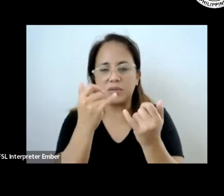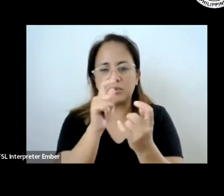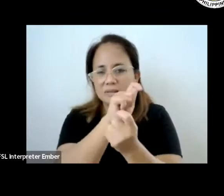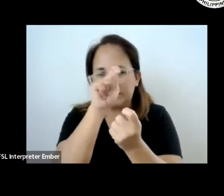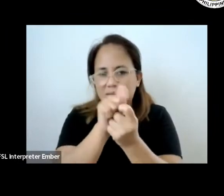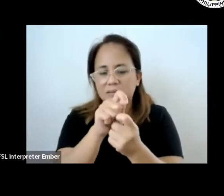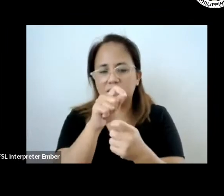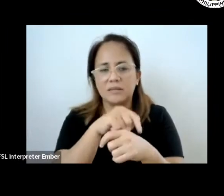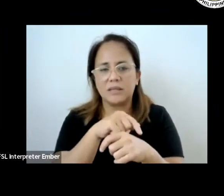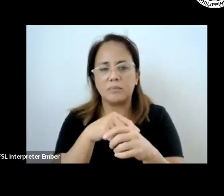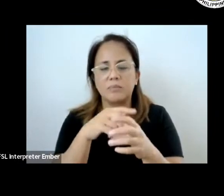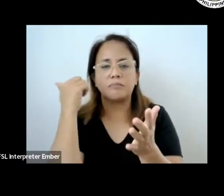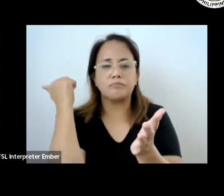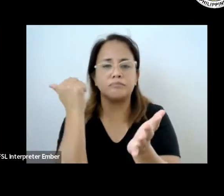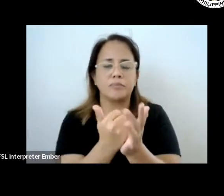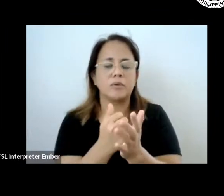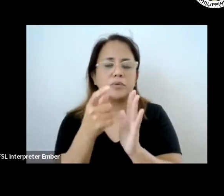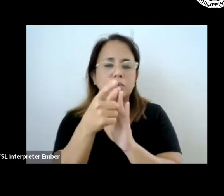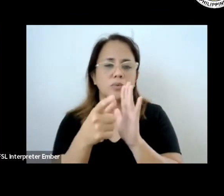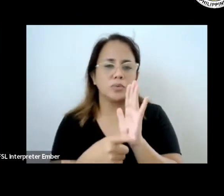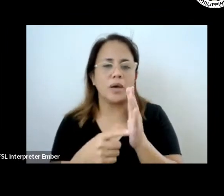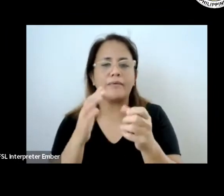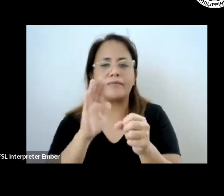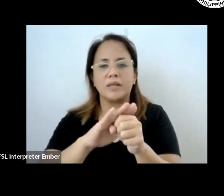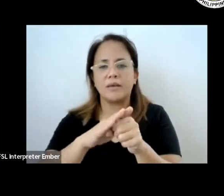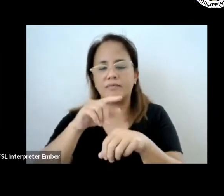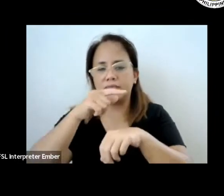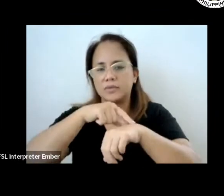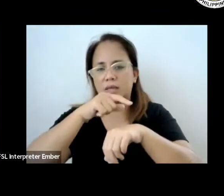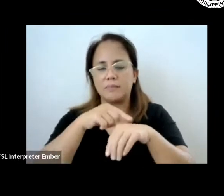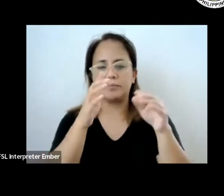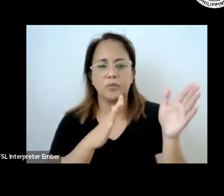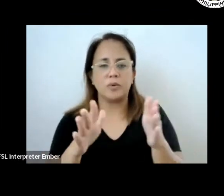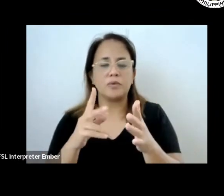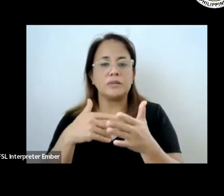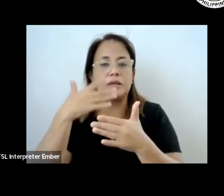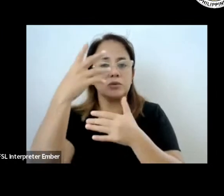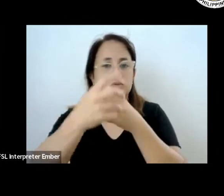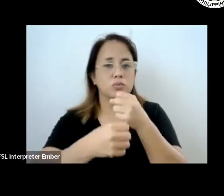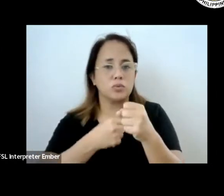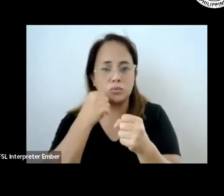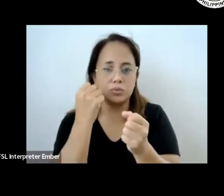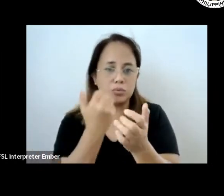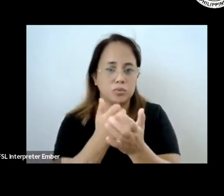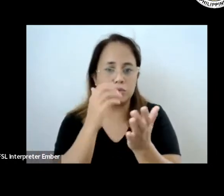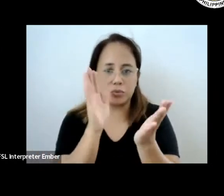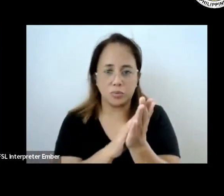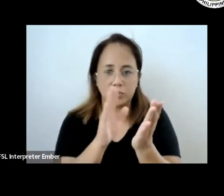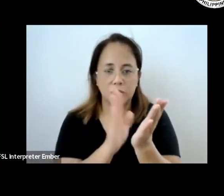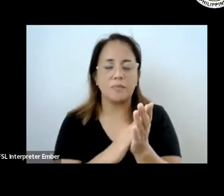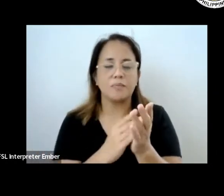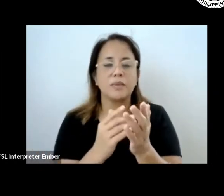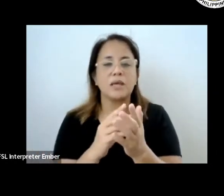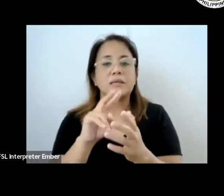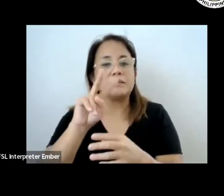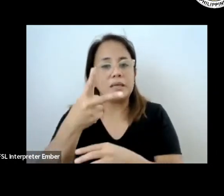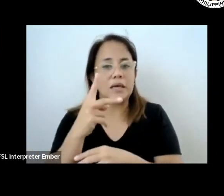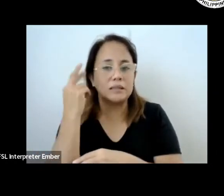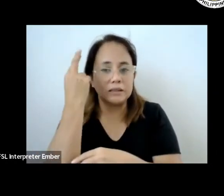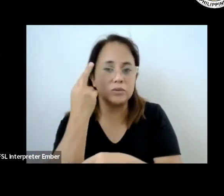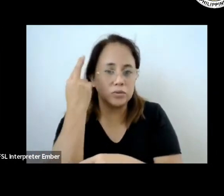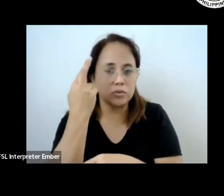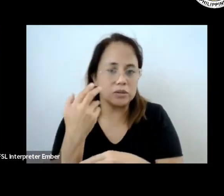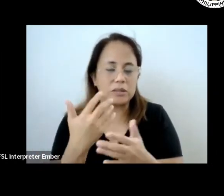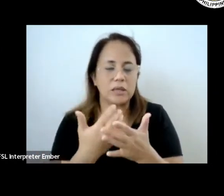if this will be passed into law now, we will have enough time to prepare for the next school year. On the secondary reasoning, Your Honor,